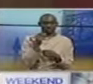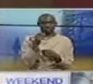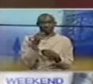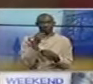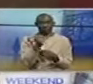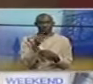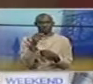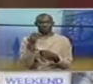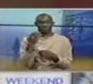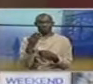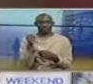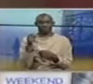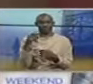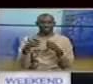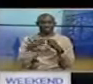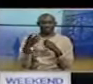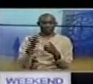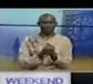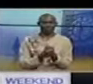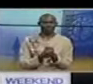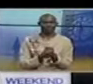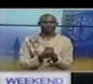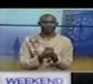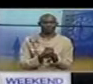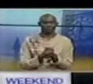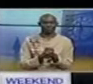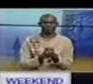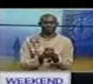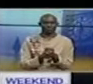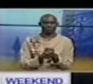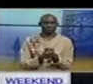while still working outside the country.